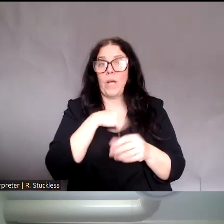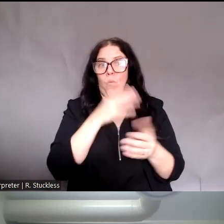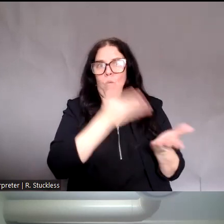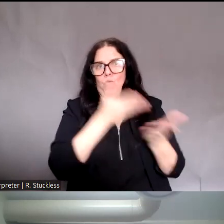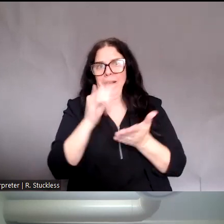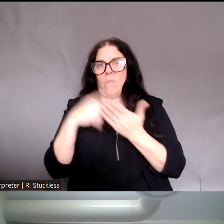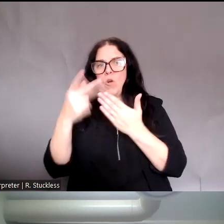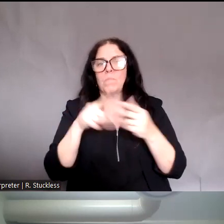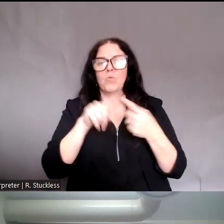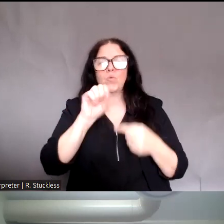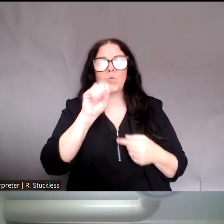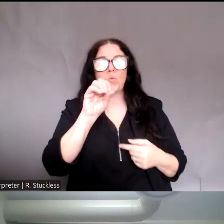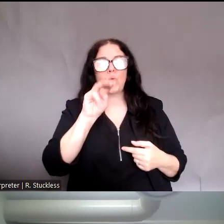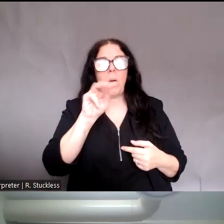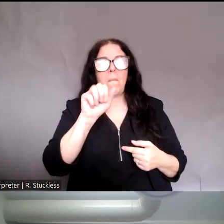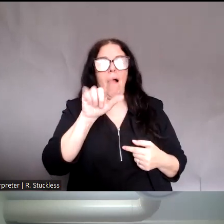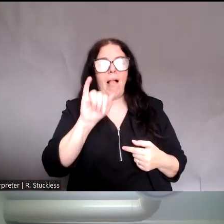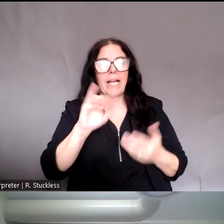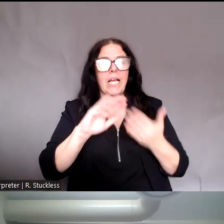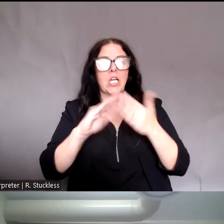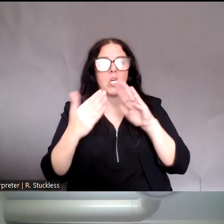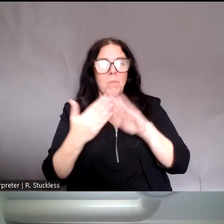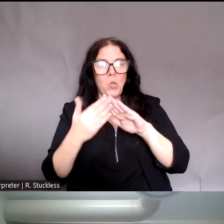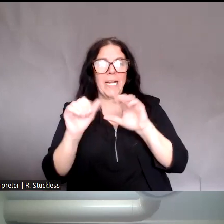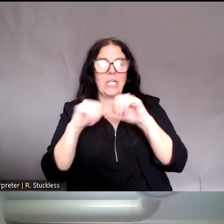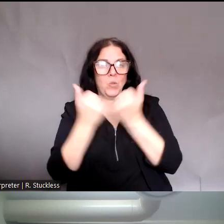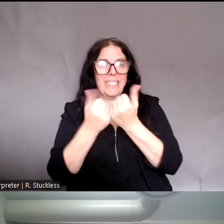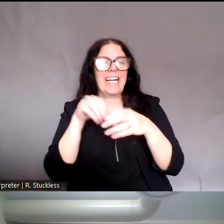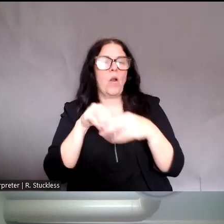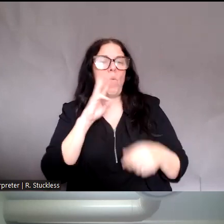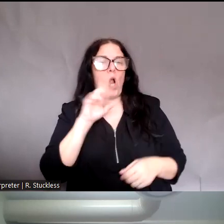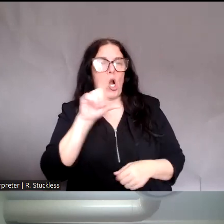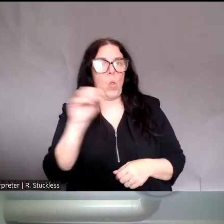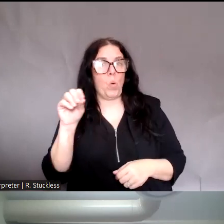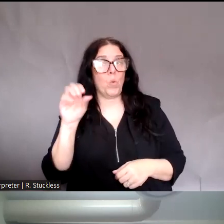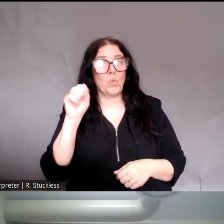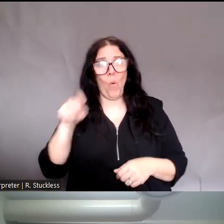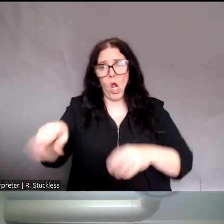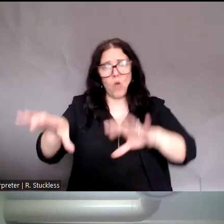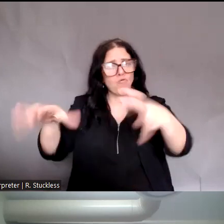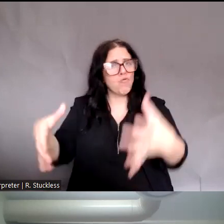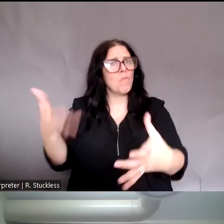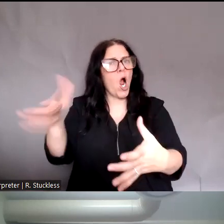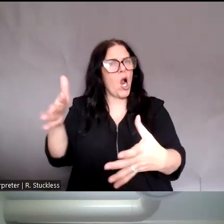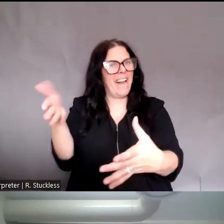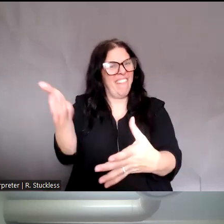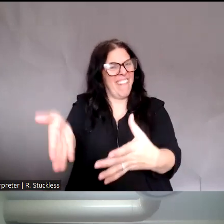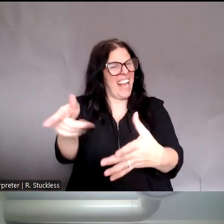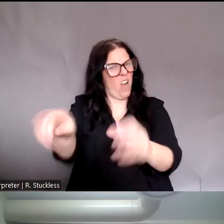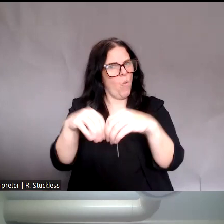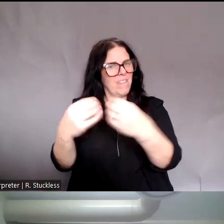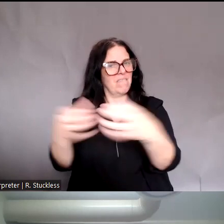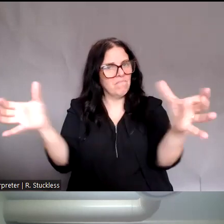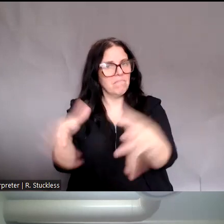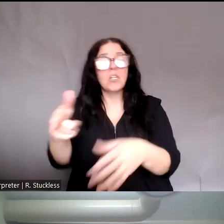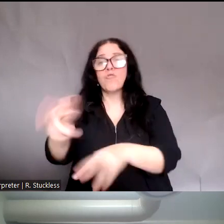Waterloo Region. So we're delivering that in the evenings to a group that is already meeting, that has the